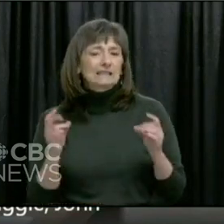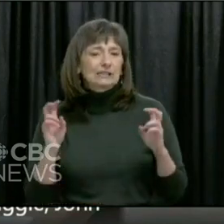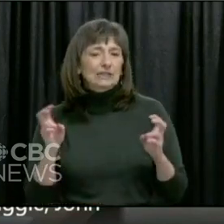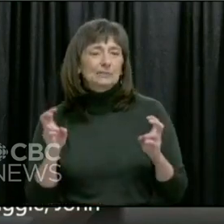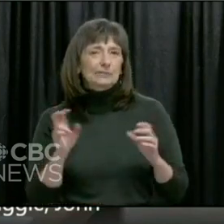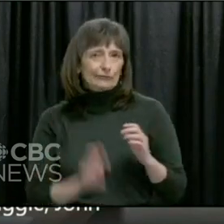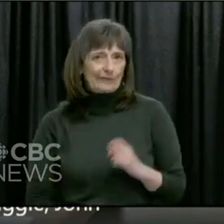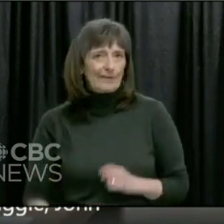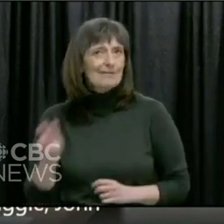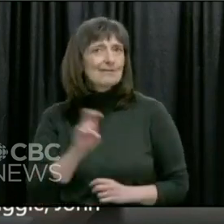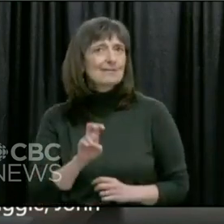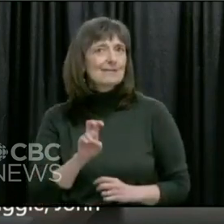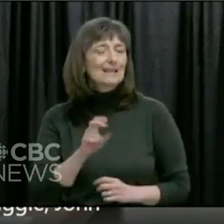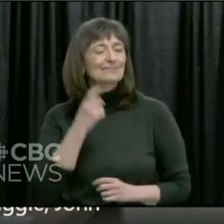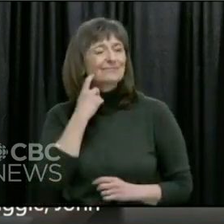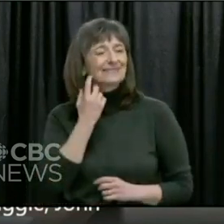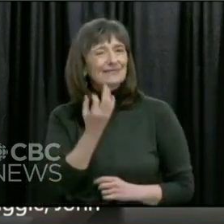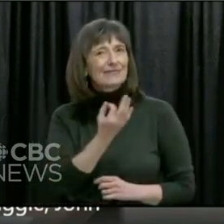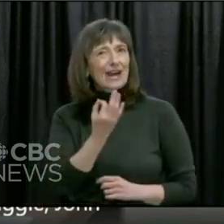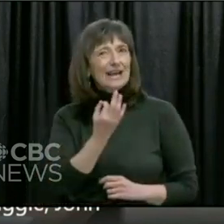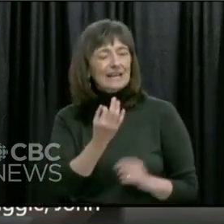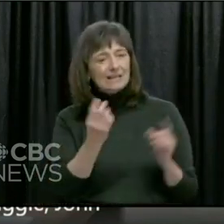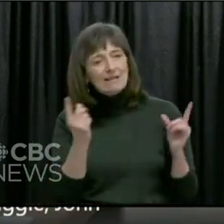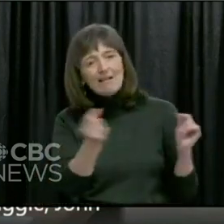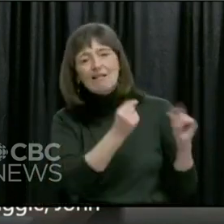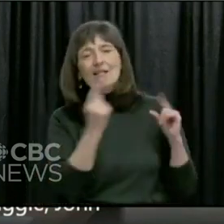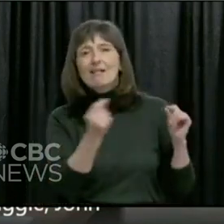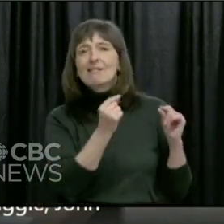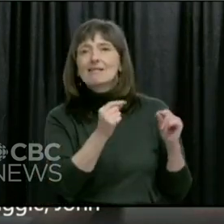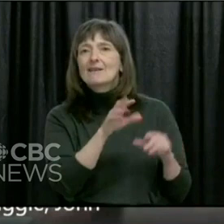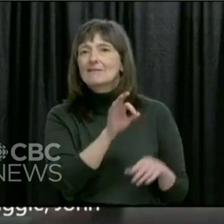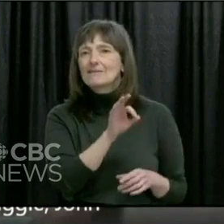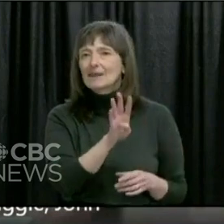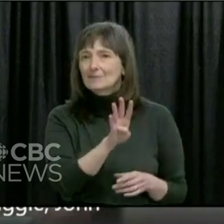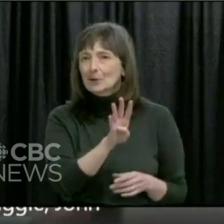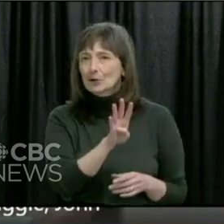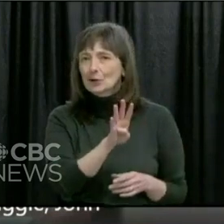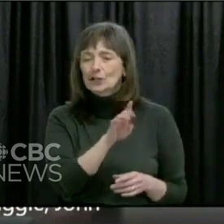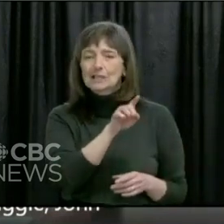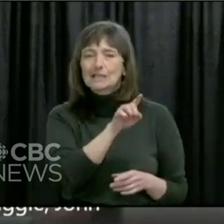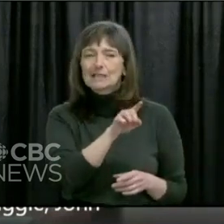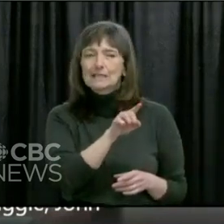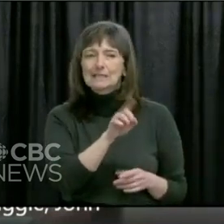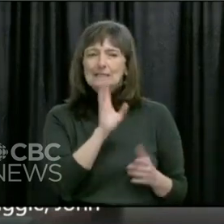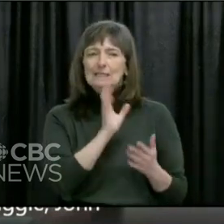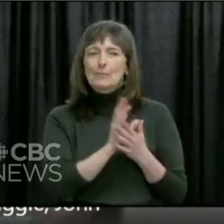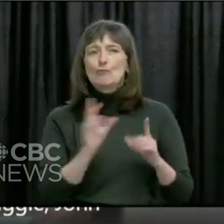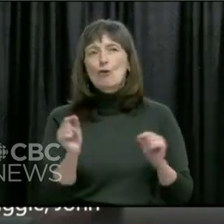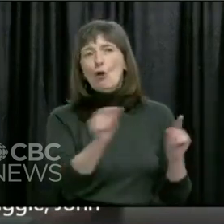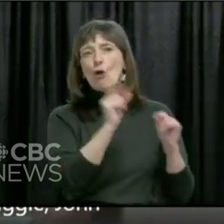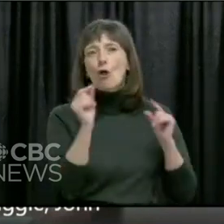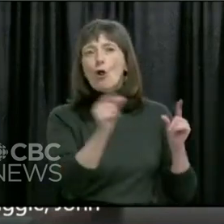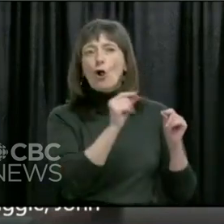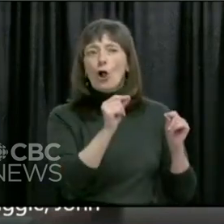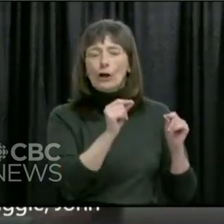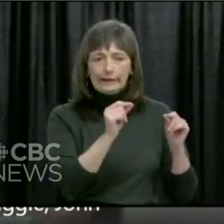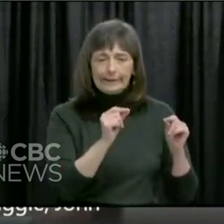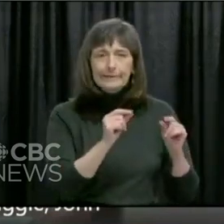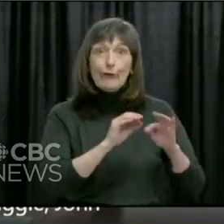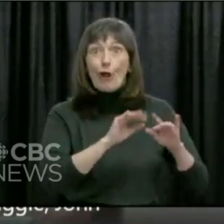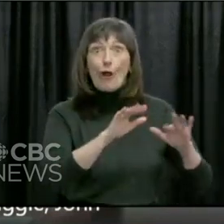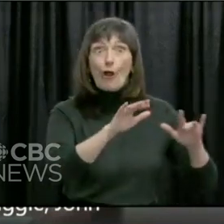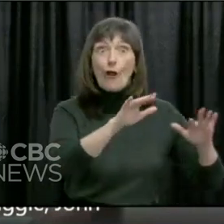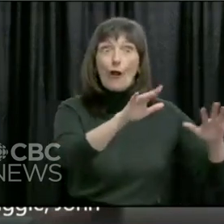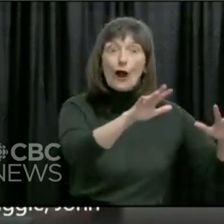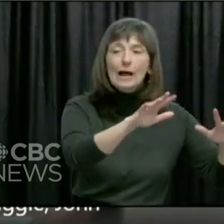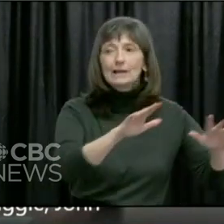single post on Facebook, a rumor started, will go around the province several times before the truth has a chance to get